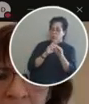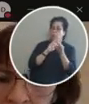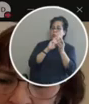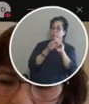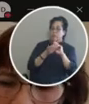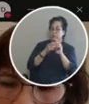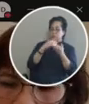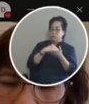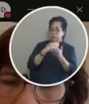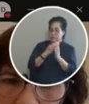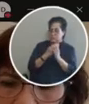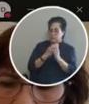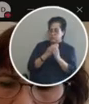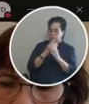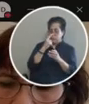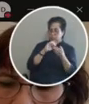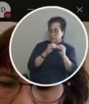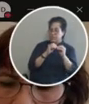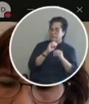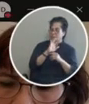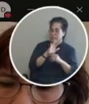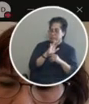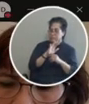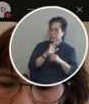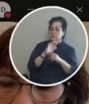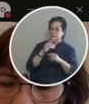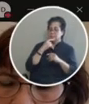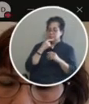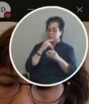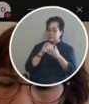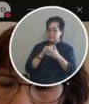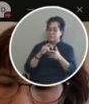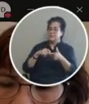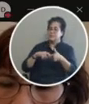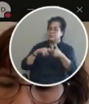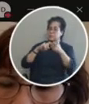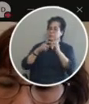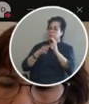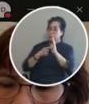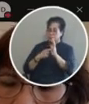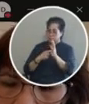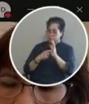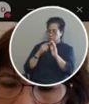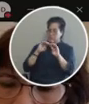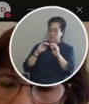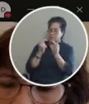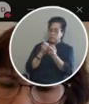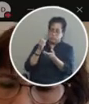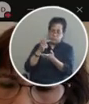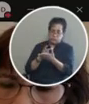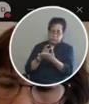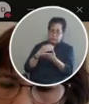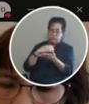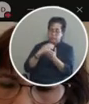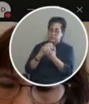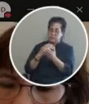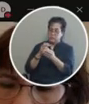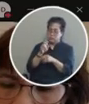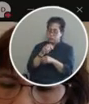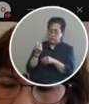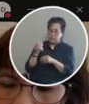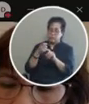budget resolution, and this is for item 5, to read that it suspends the requirement for council approval of budget transfers